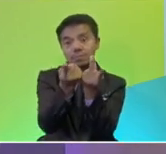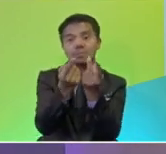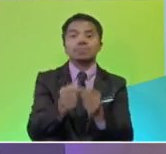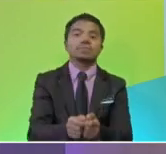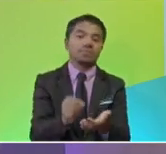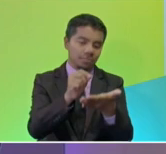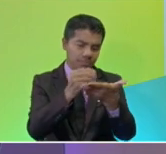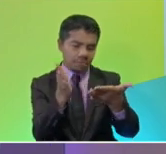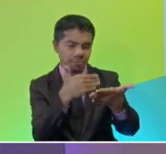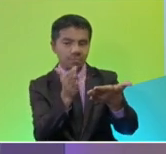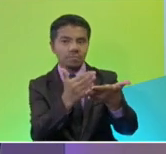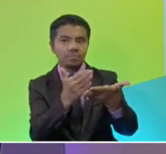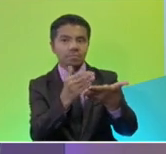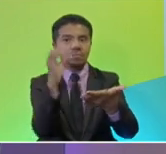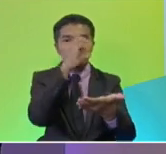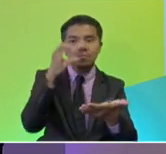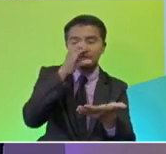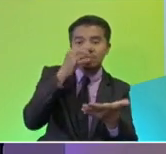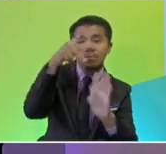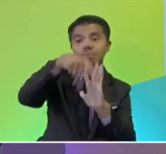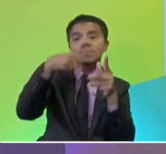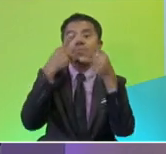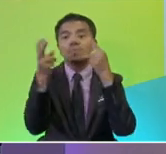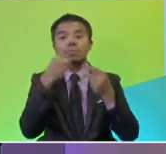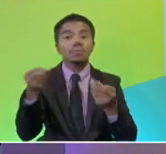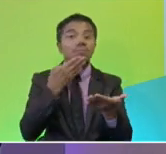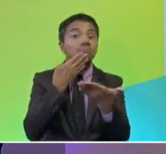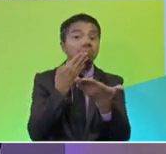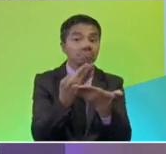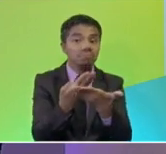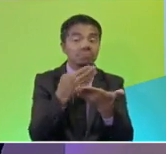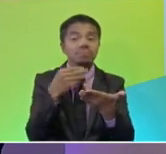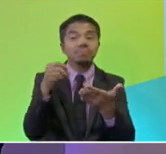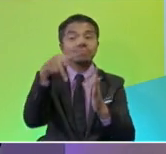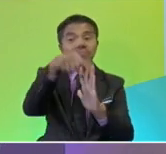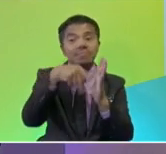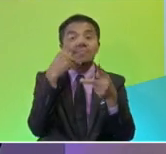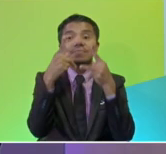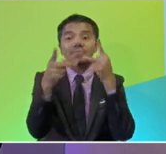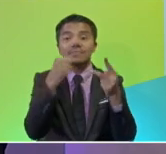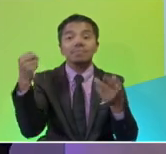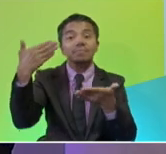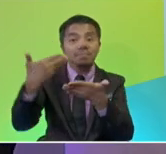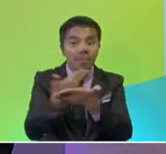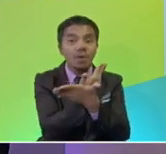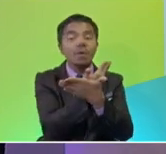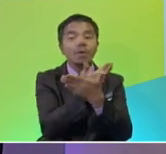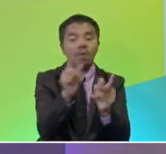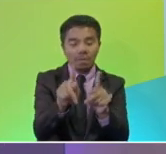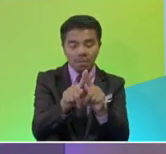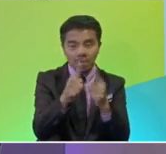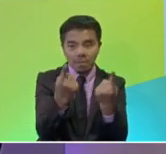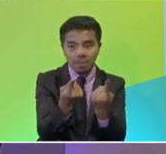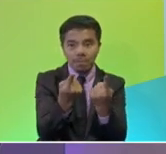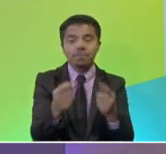to be able to use the dictionary well. Okay. Okay. So. In this activity, we're going to refer to a dictionary, but in this